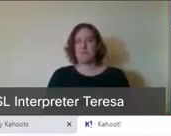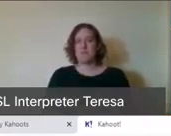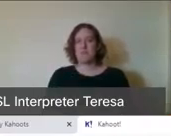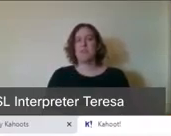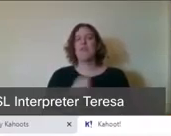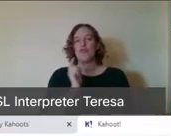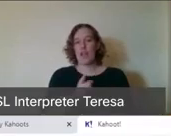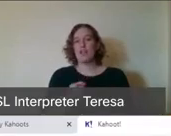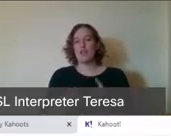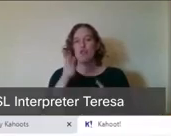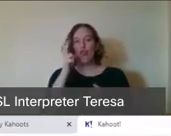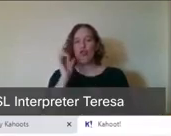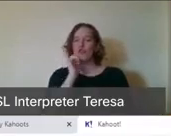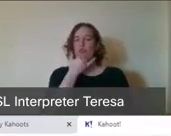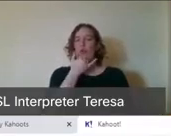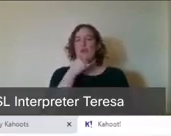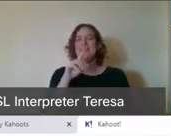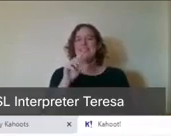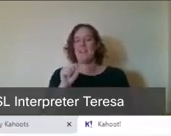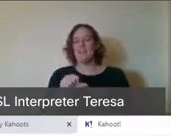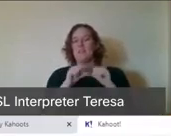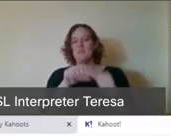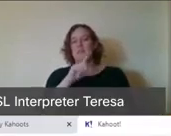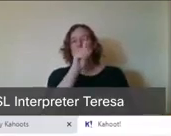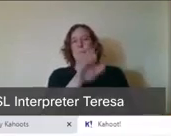Exactly, you heard wrong. DDS remains committed as evidence